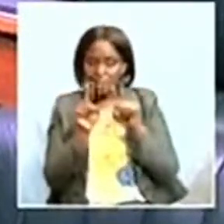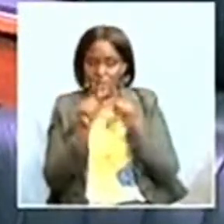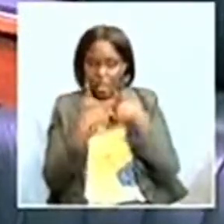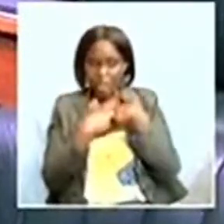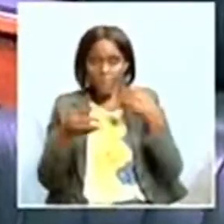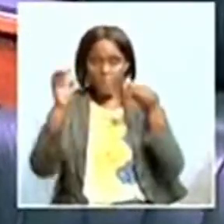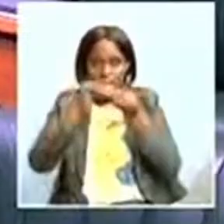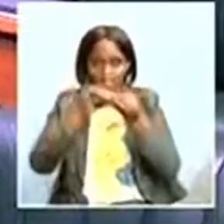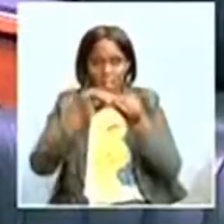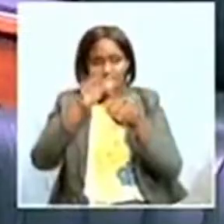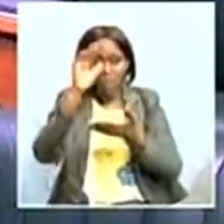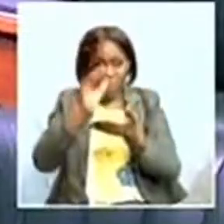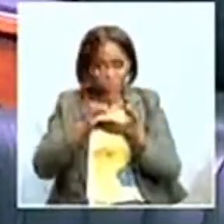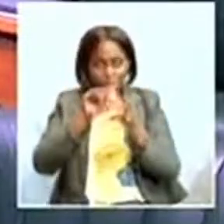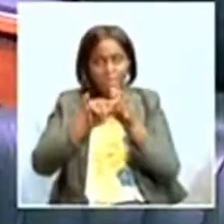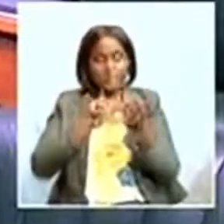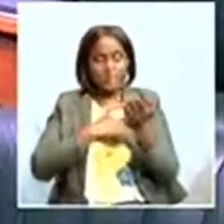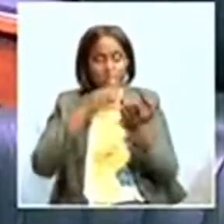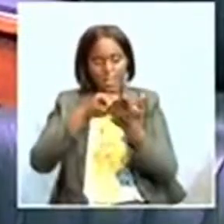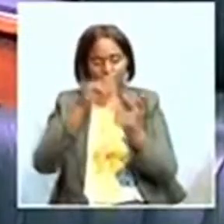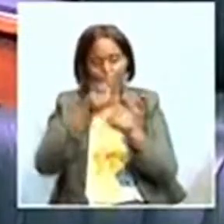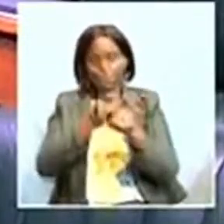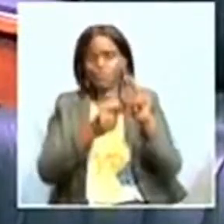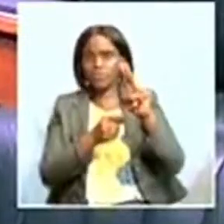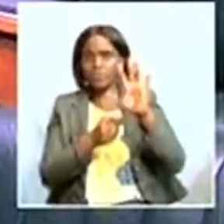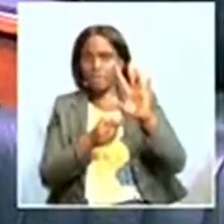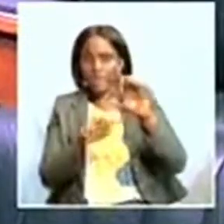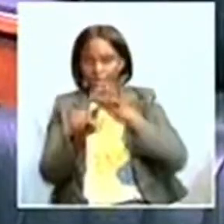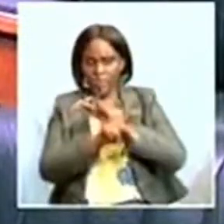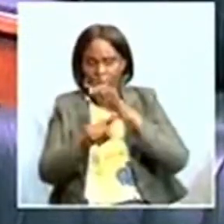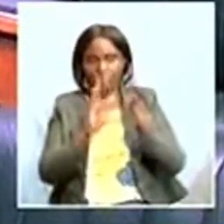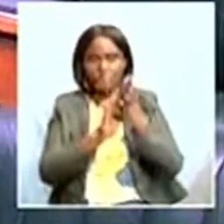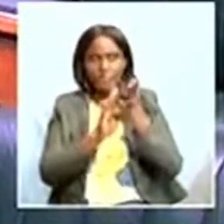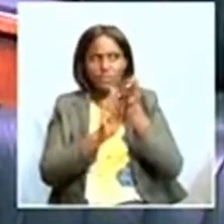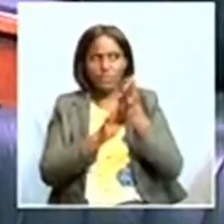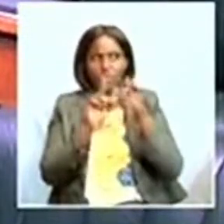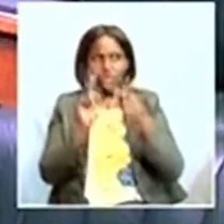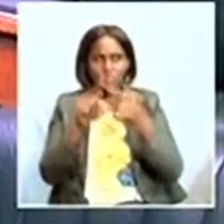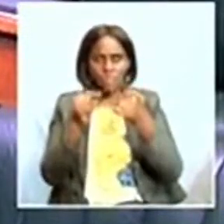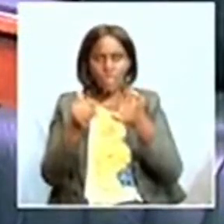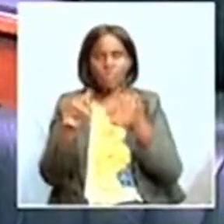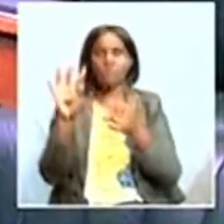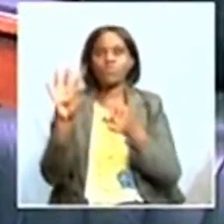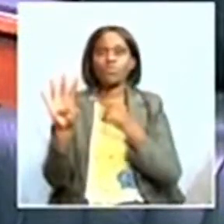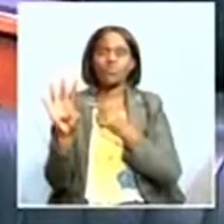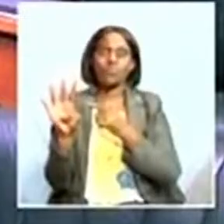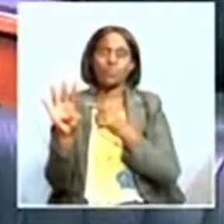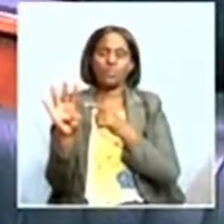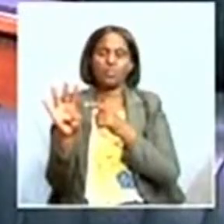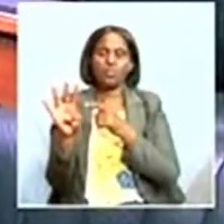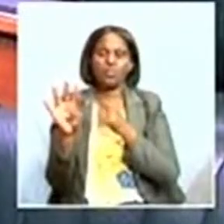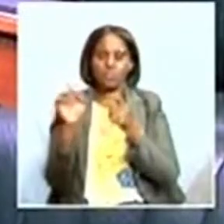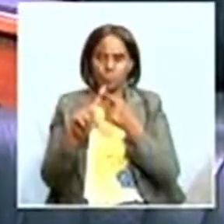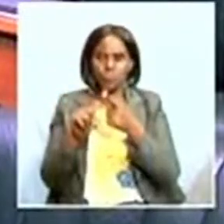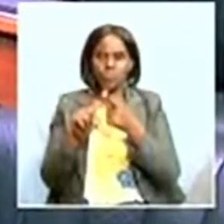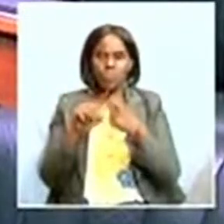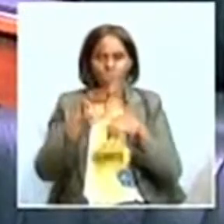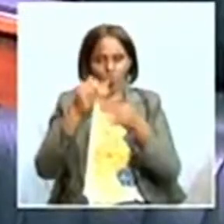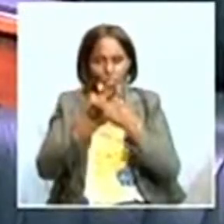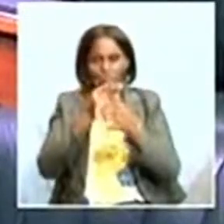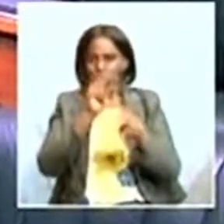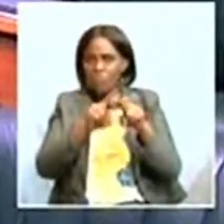additional reduction, like in my case, from 25 primary schools to now 4 to offer this Form